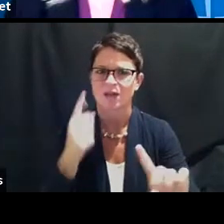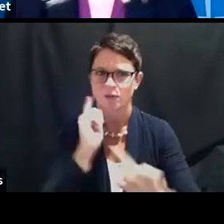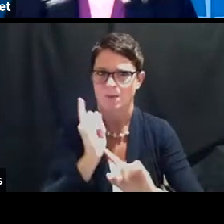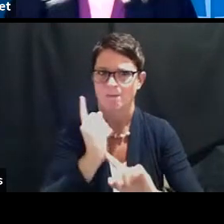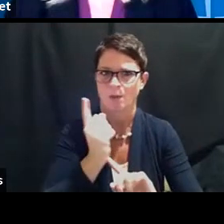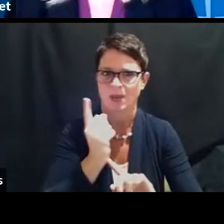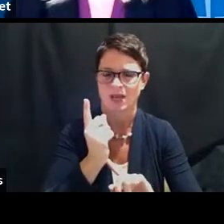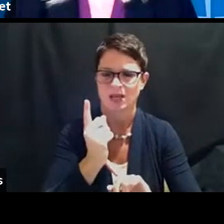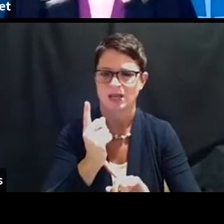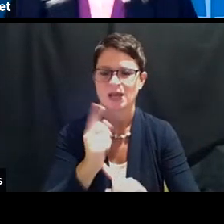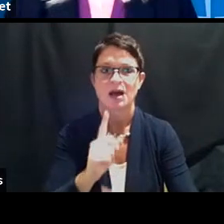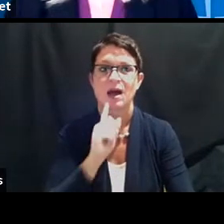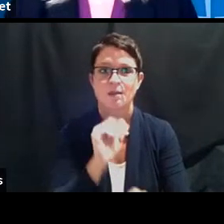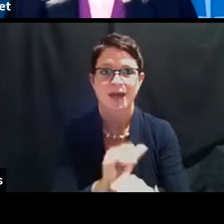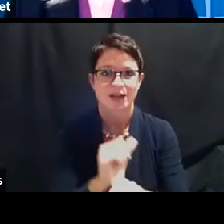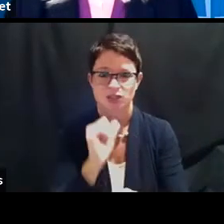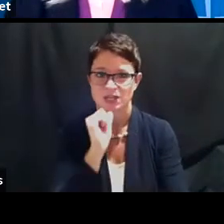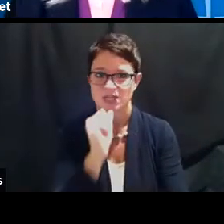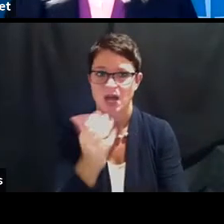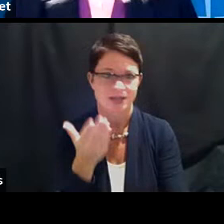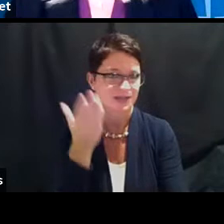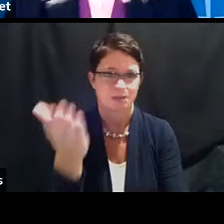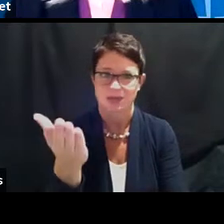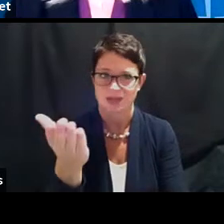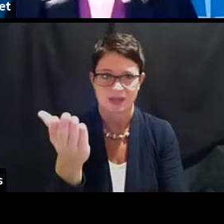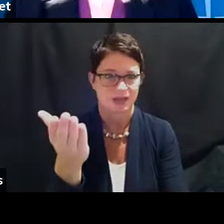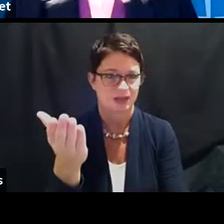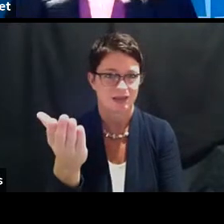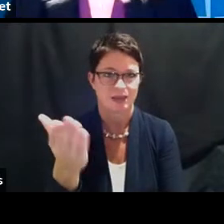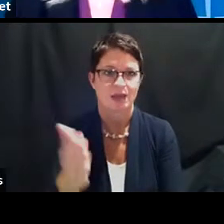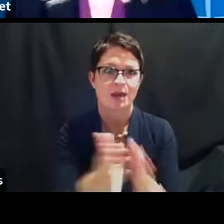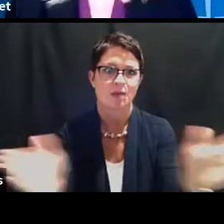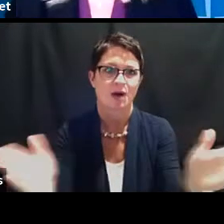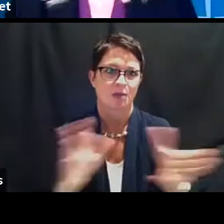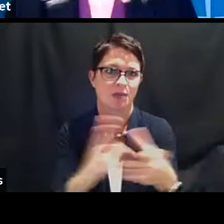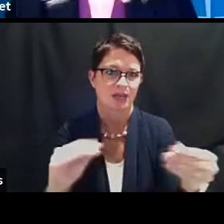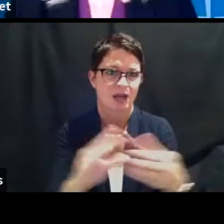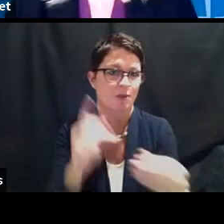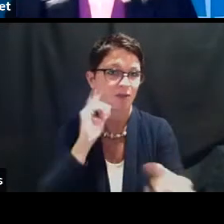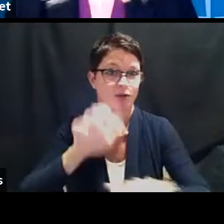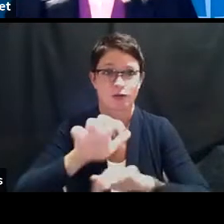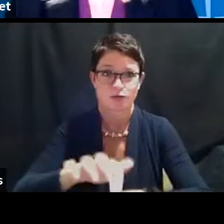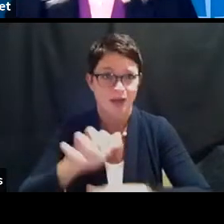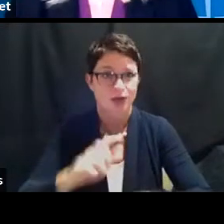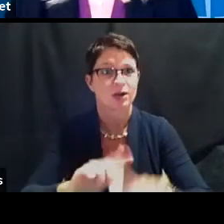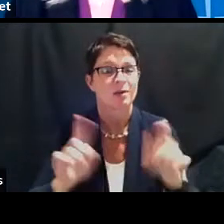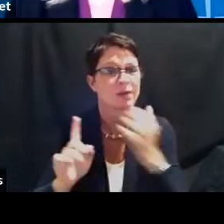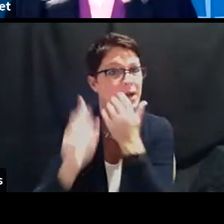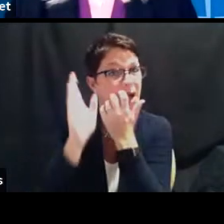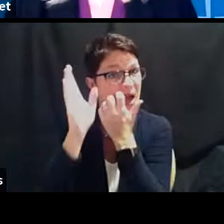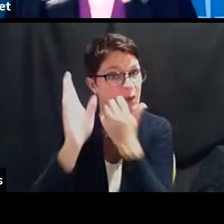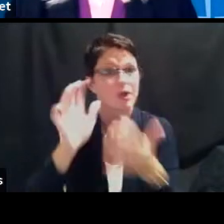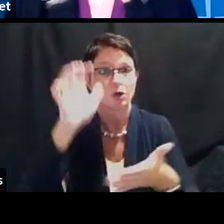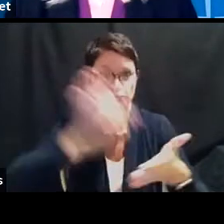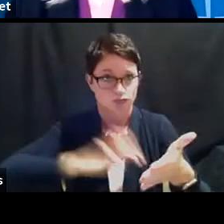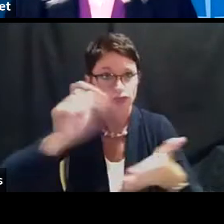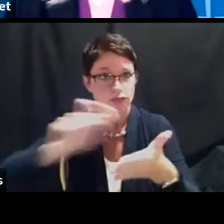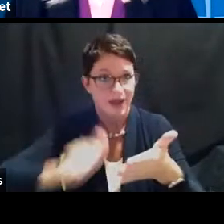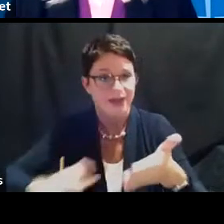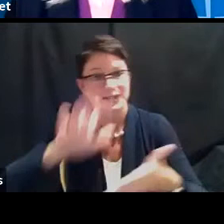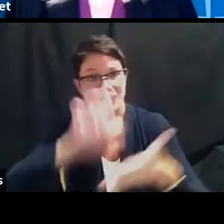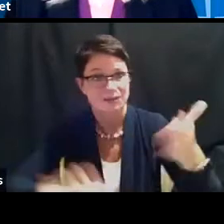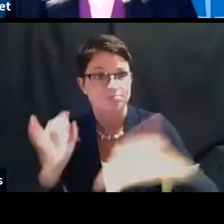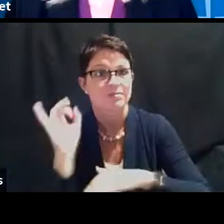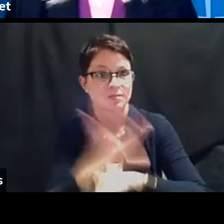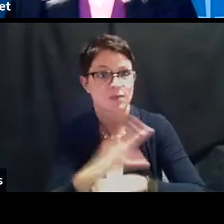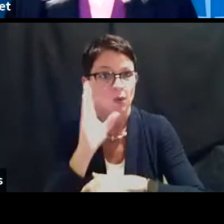and I'm actually not submitting publicly for the record, but we'll be doing so in the written format.